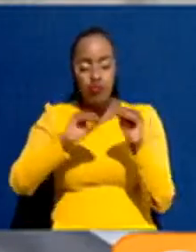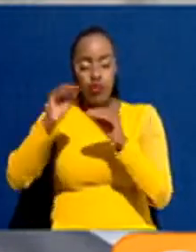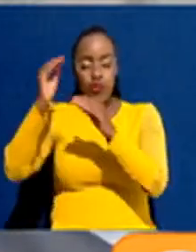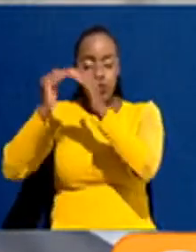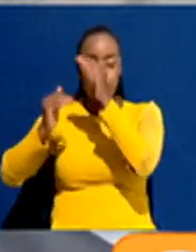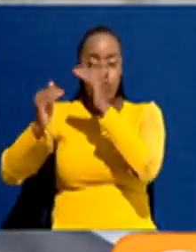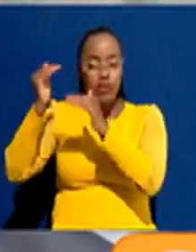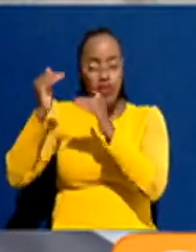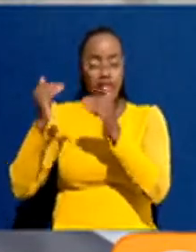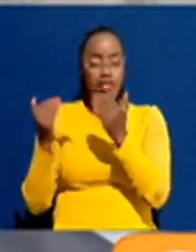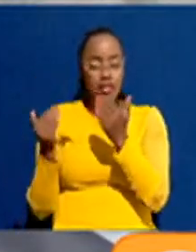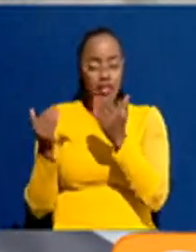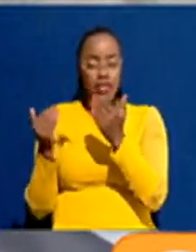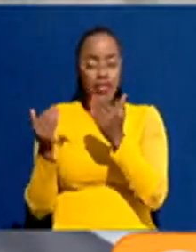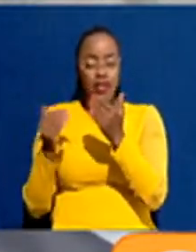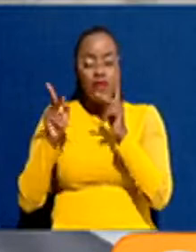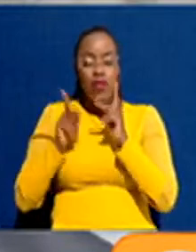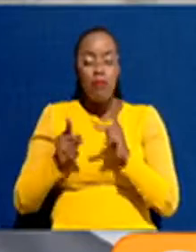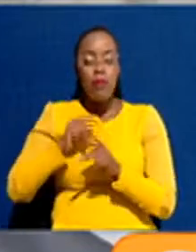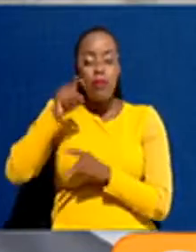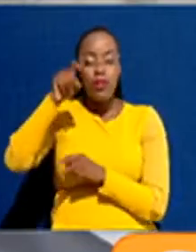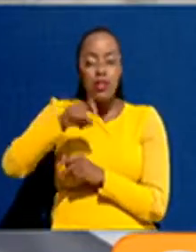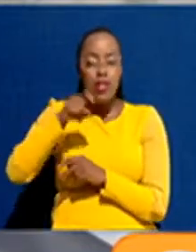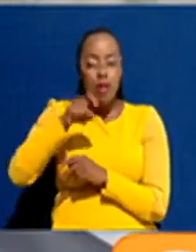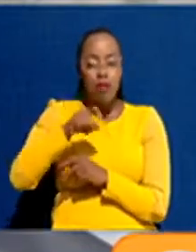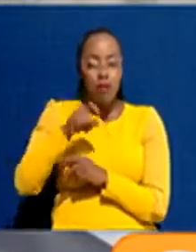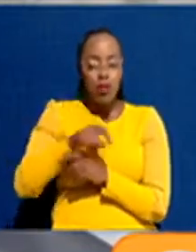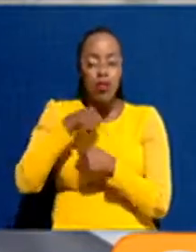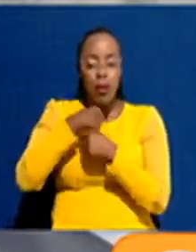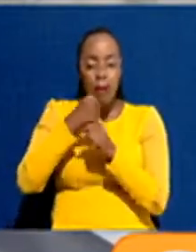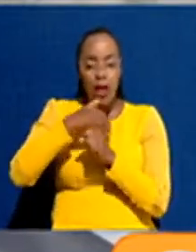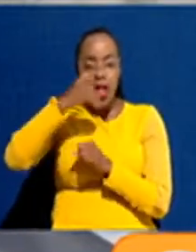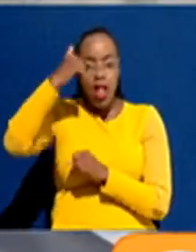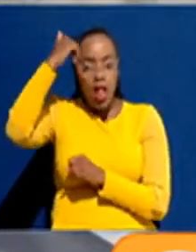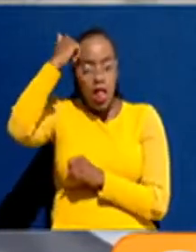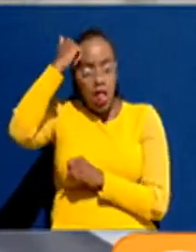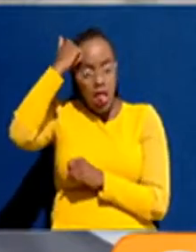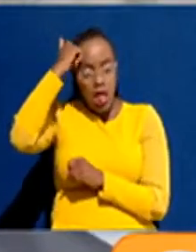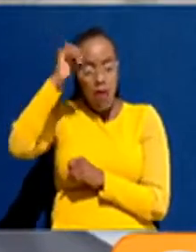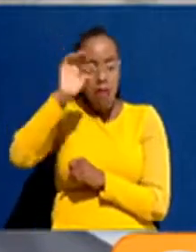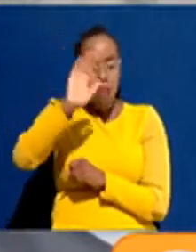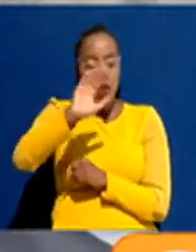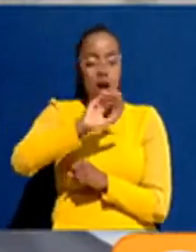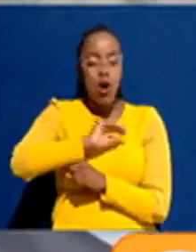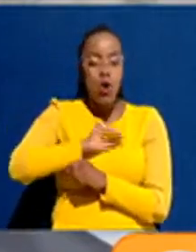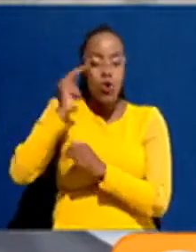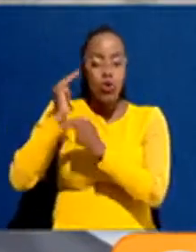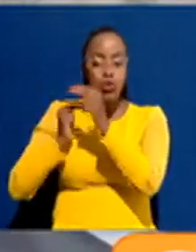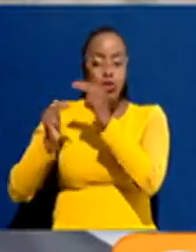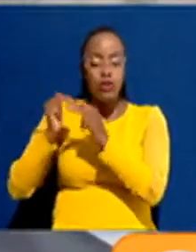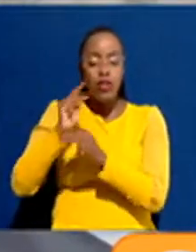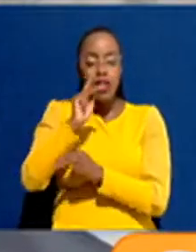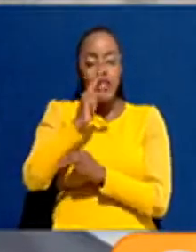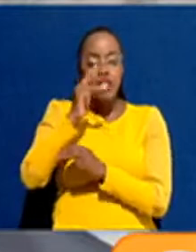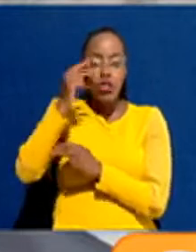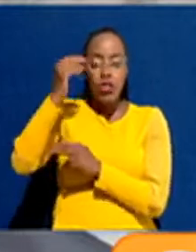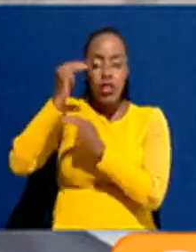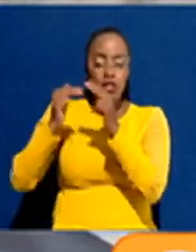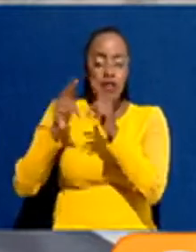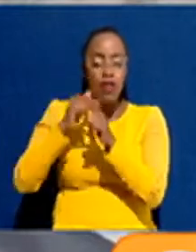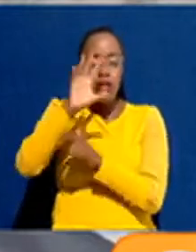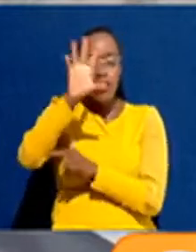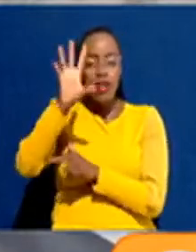universities, people should be made to study their history, the history of Kenya, the history of